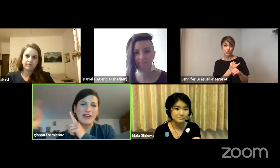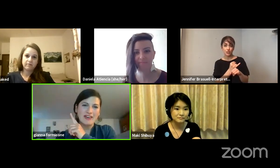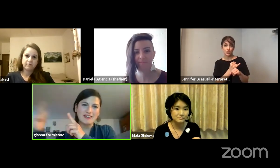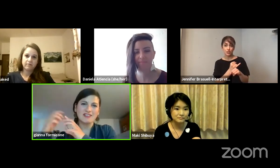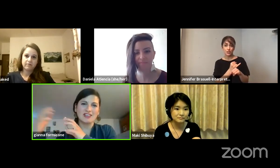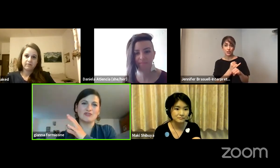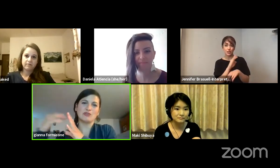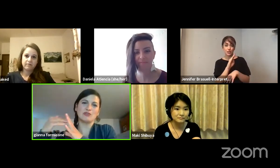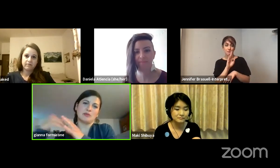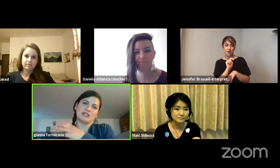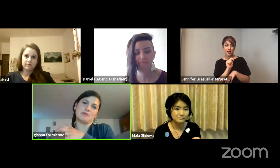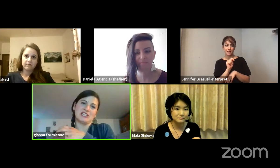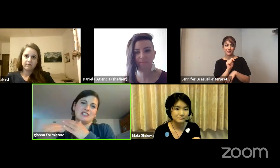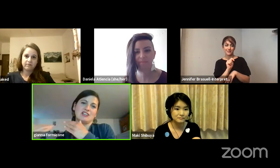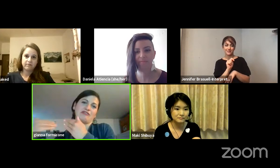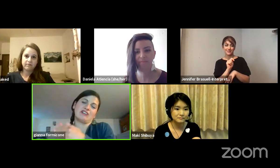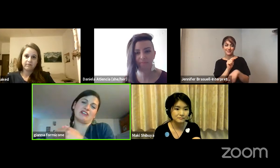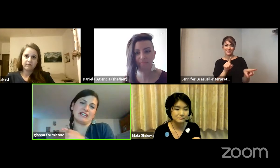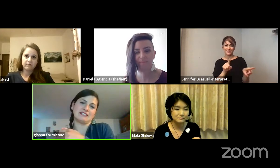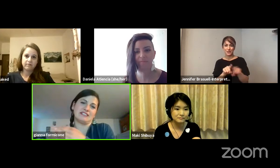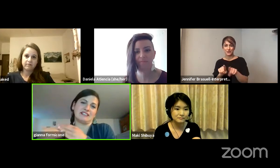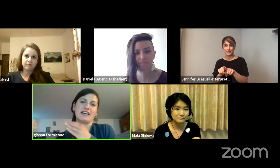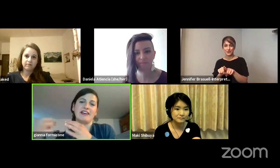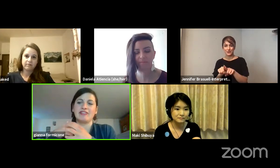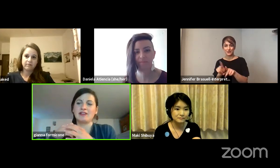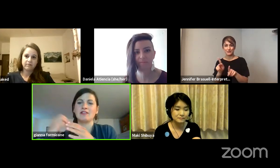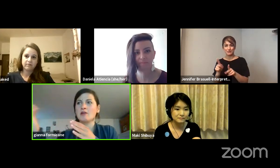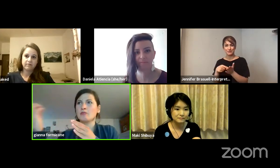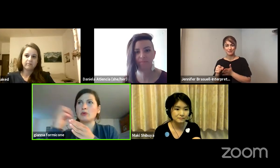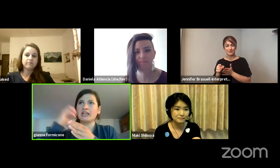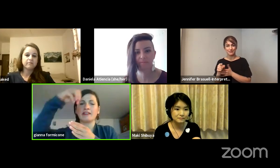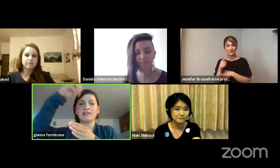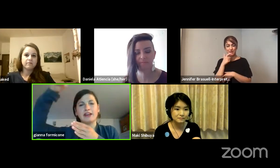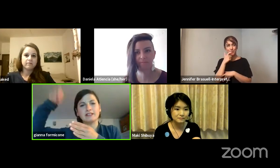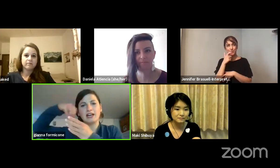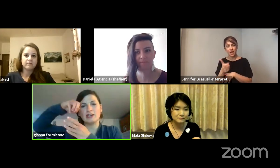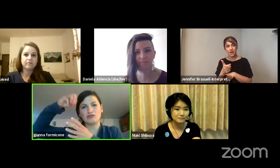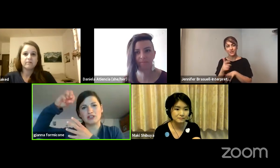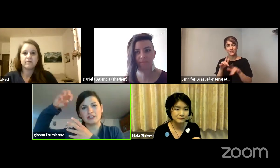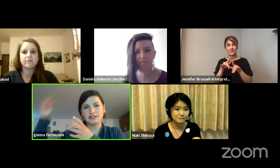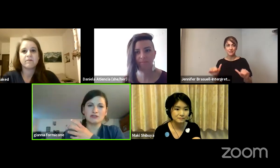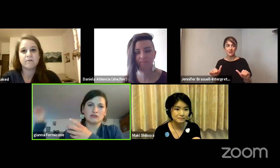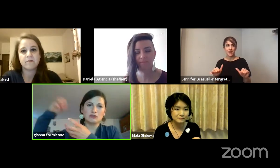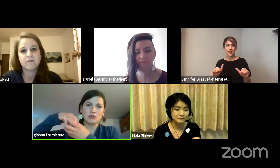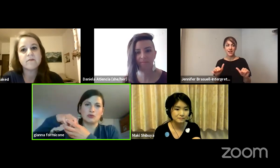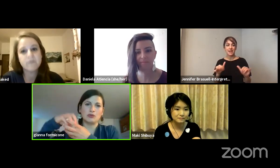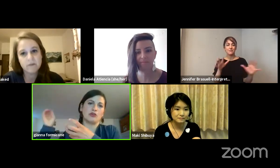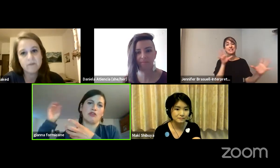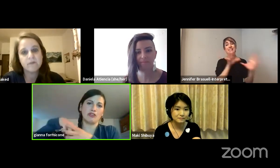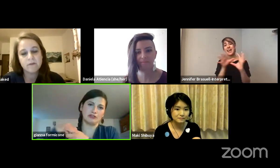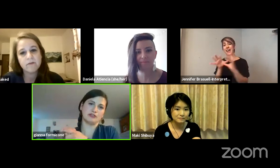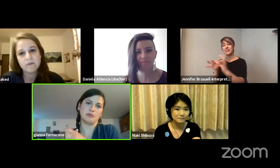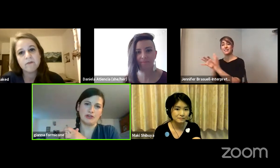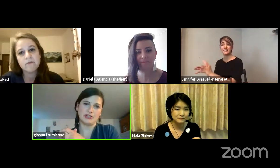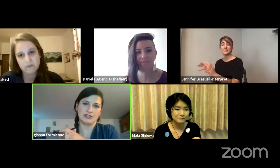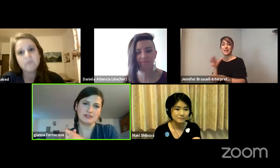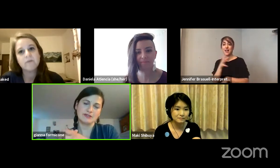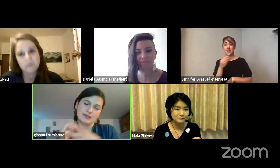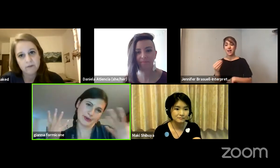digital way gives you the possibility of connecting and then bringing the other countries to your